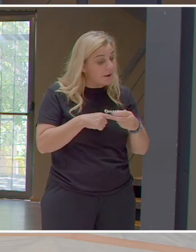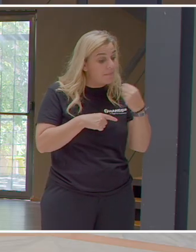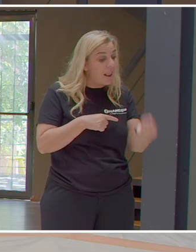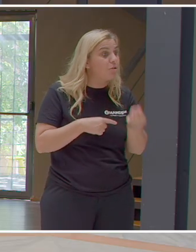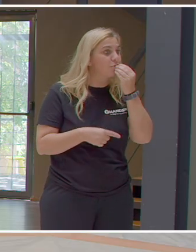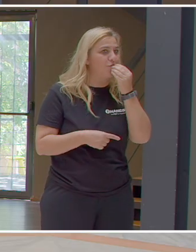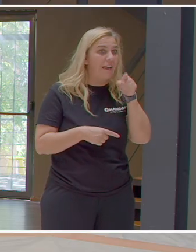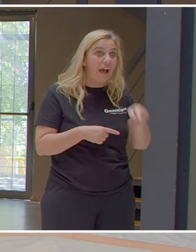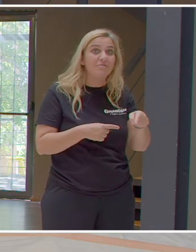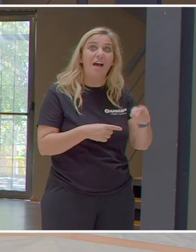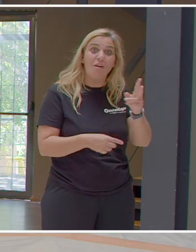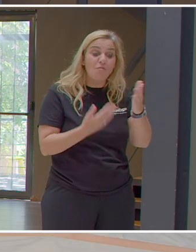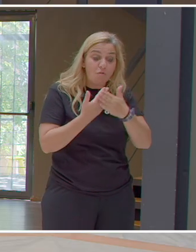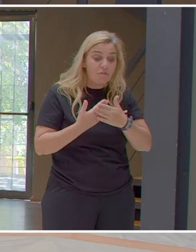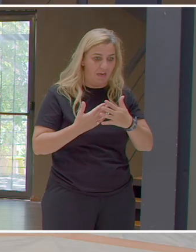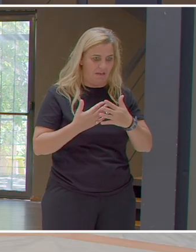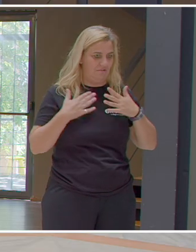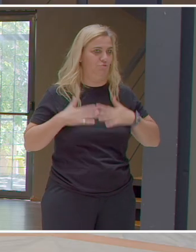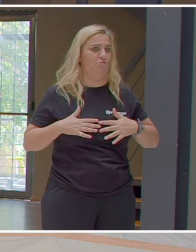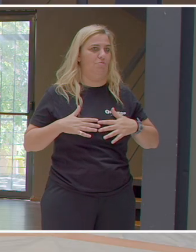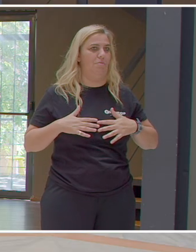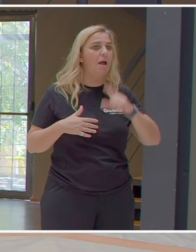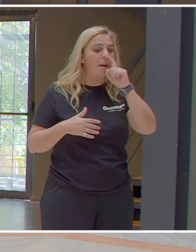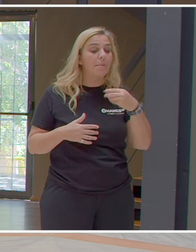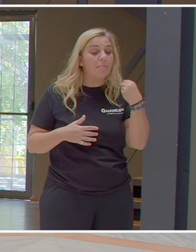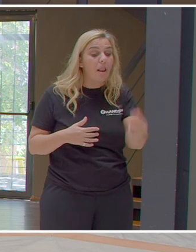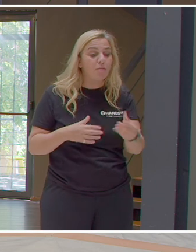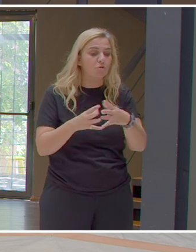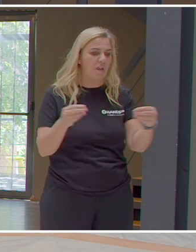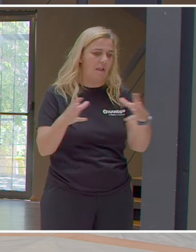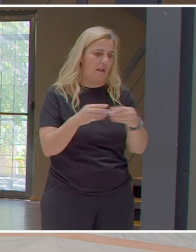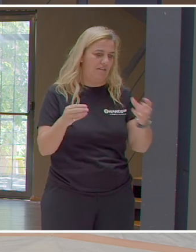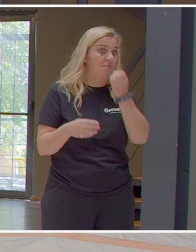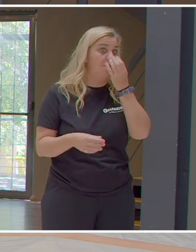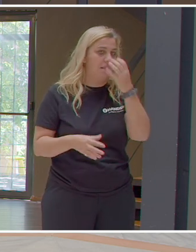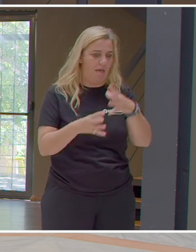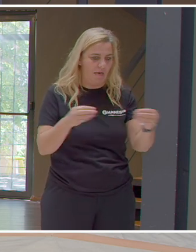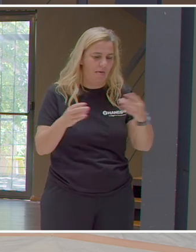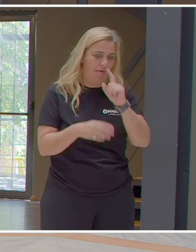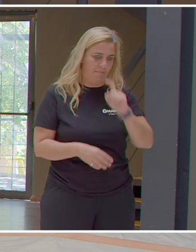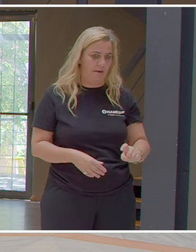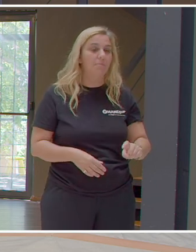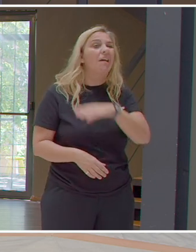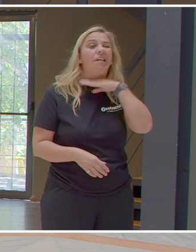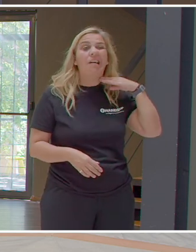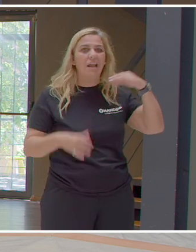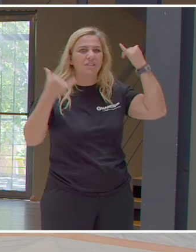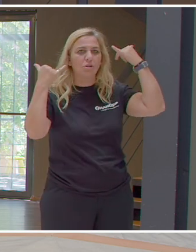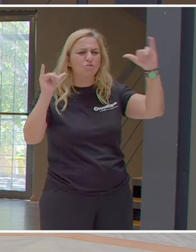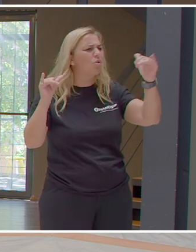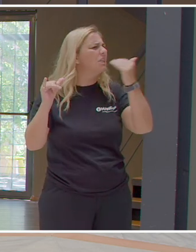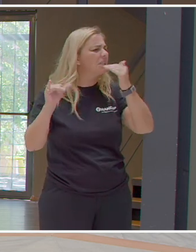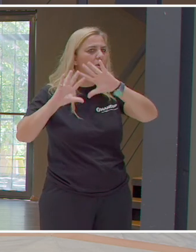they're helping us. And how can we do that? We need to give them fiber. And surprise, animal products, they don't have